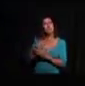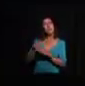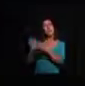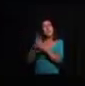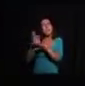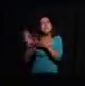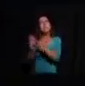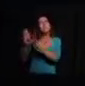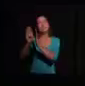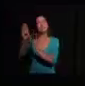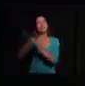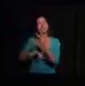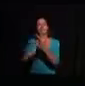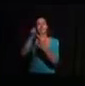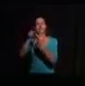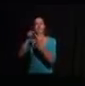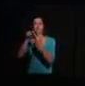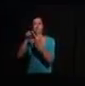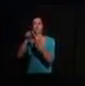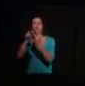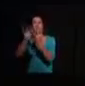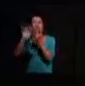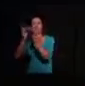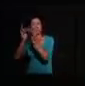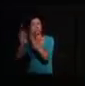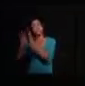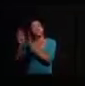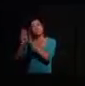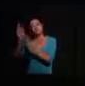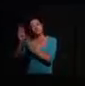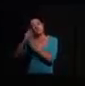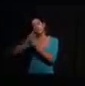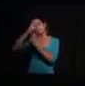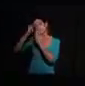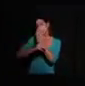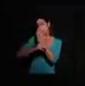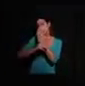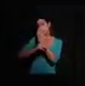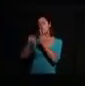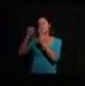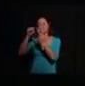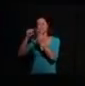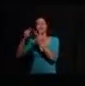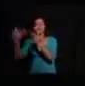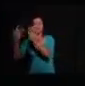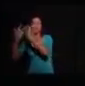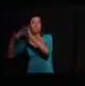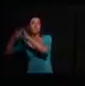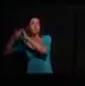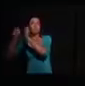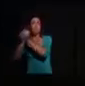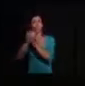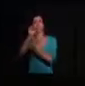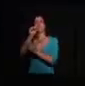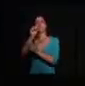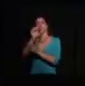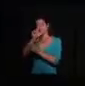web development program. We partner with Selkirk College to deliver the web development program, and it's becoming